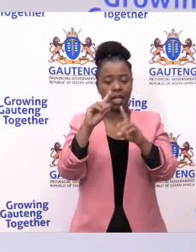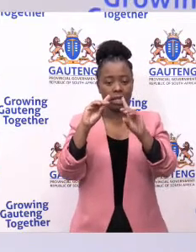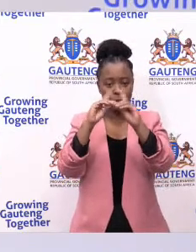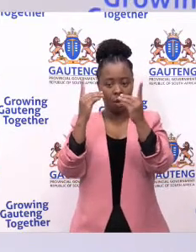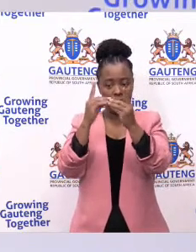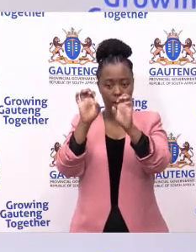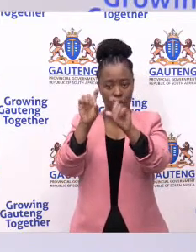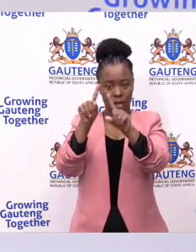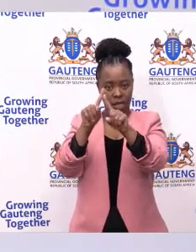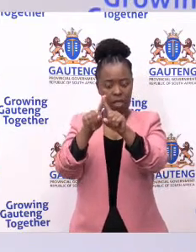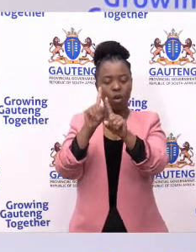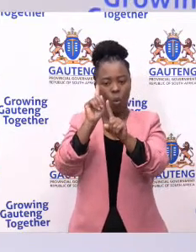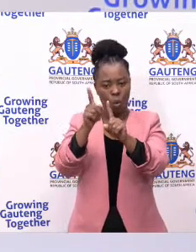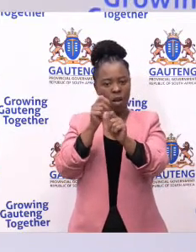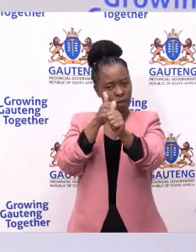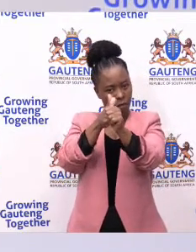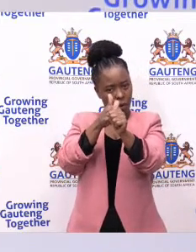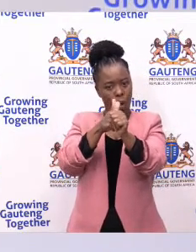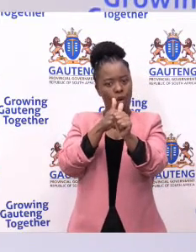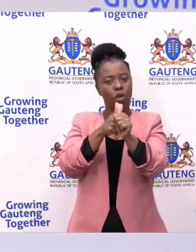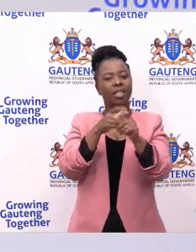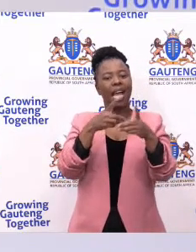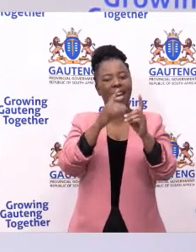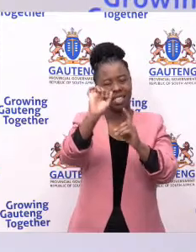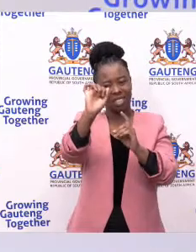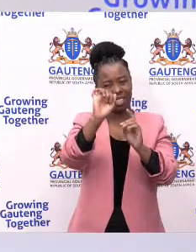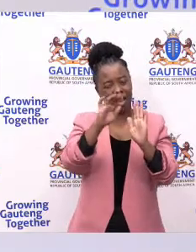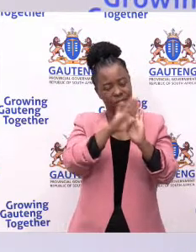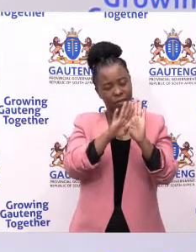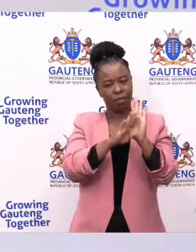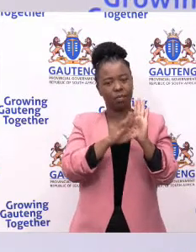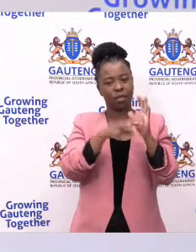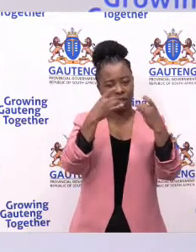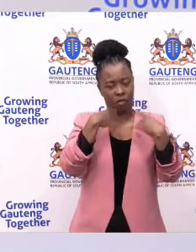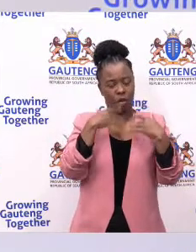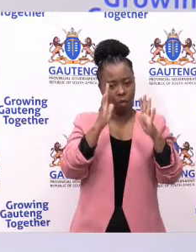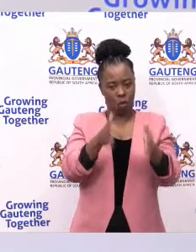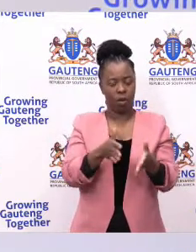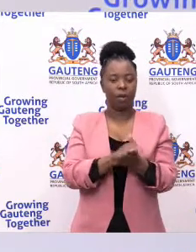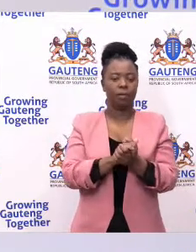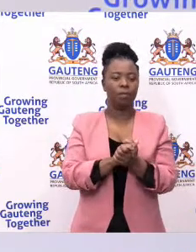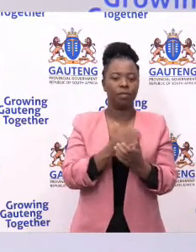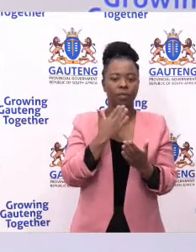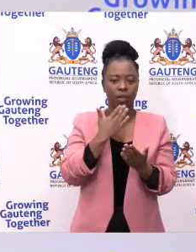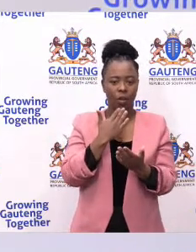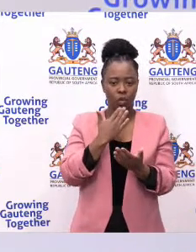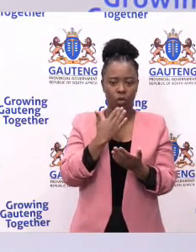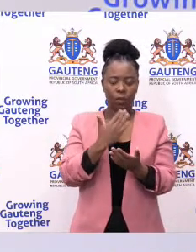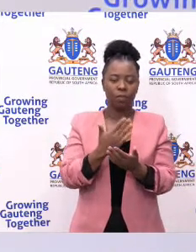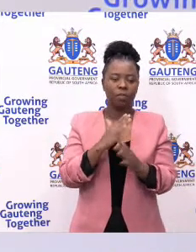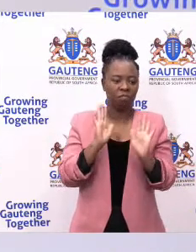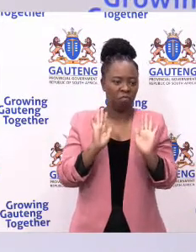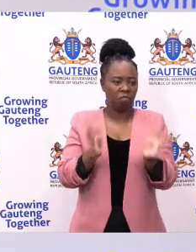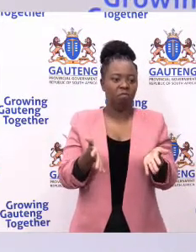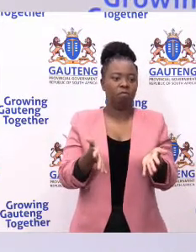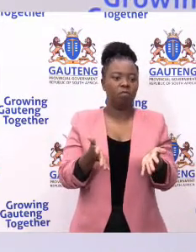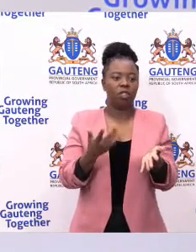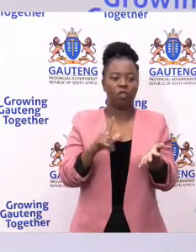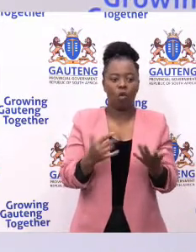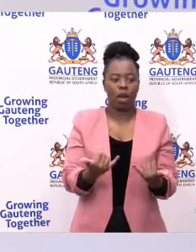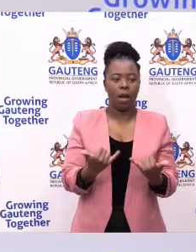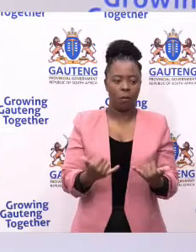continue to take guidance from those directions that the Minister has issued. Thank you very much. That's all we have for